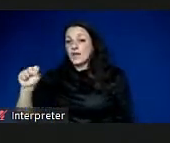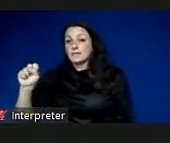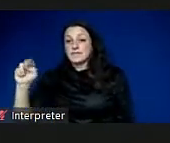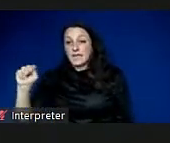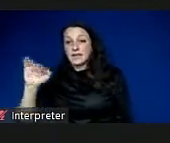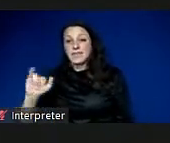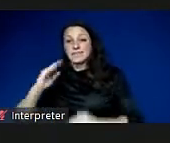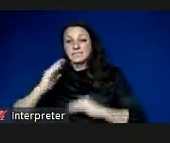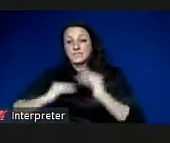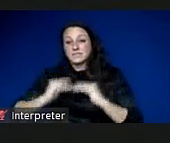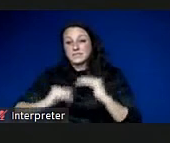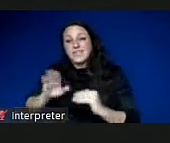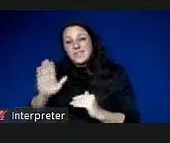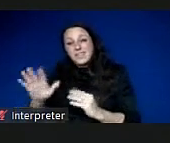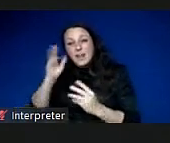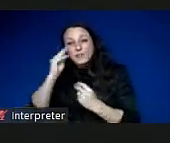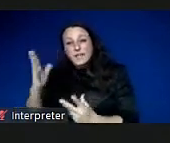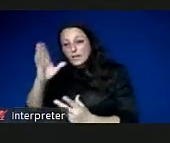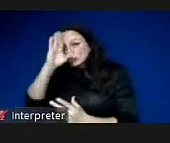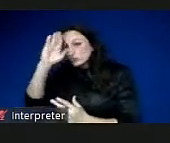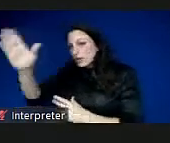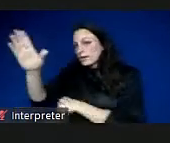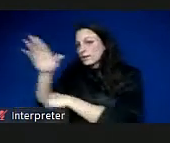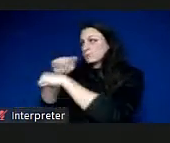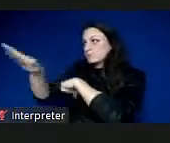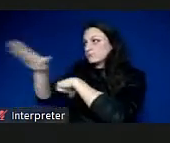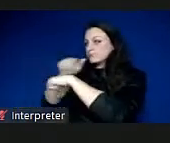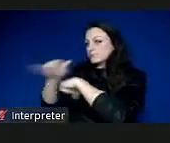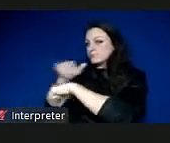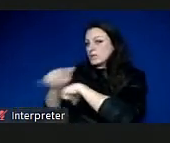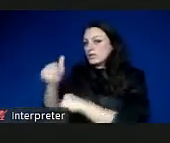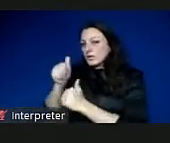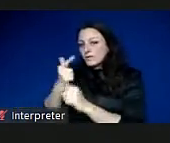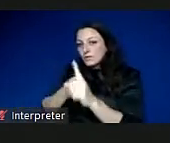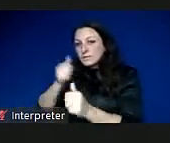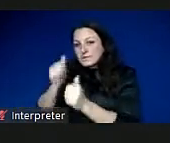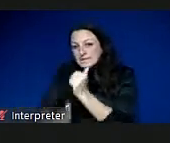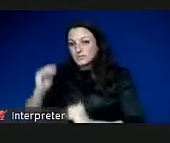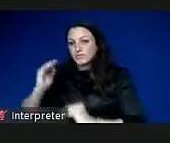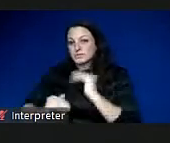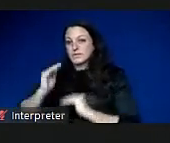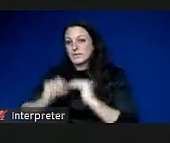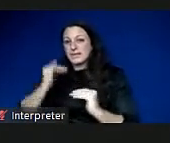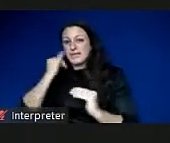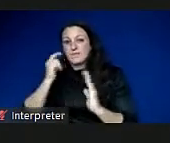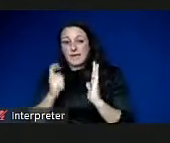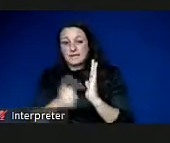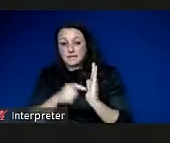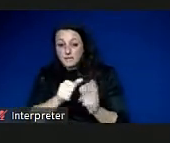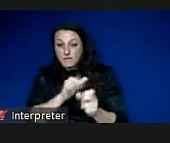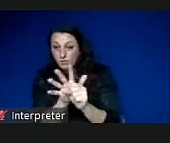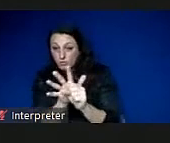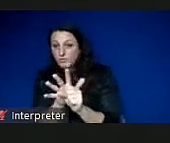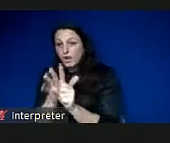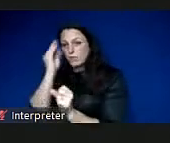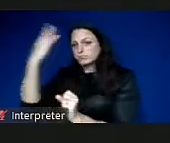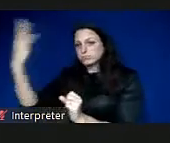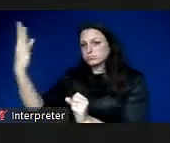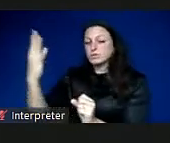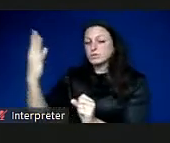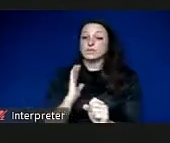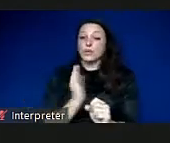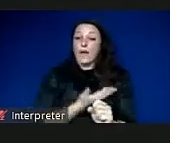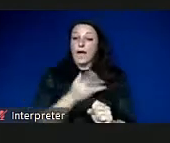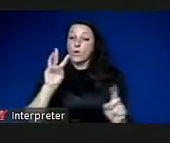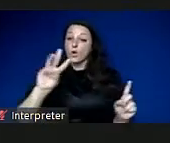level data directly submitted by those individual facilities as they identify cases. Much of the data on our website